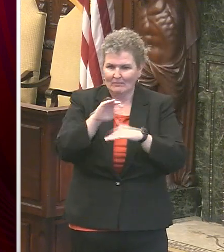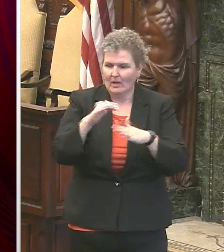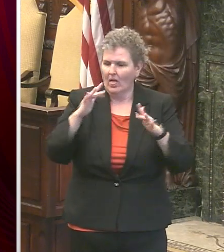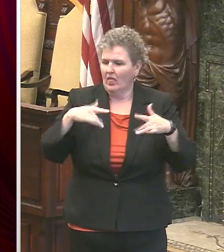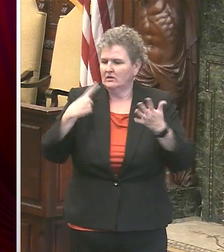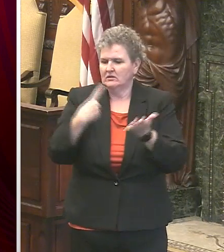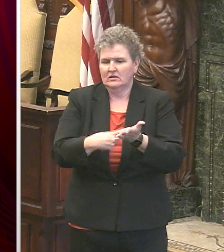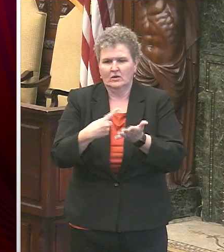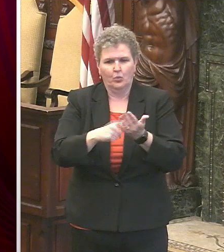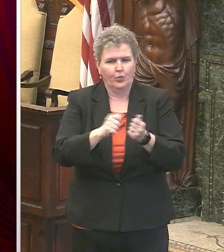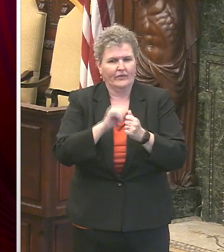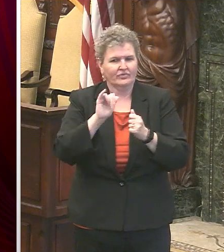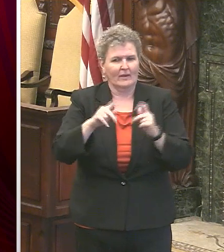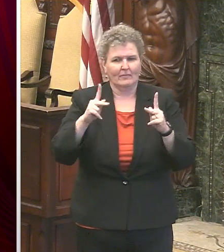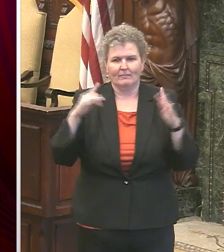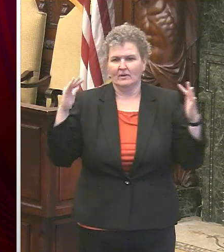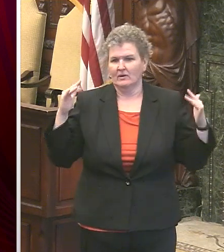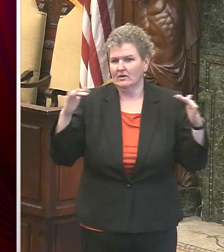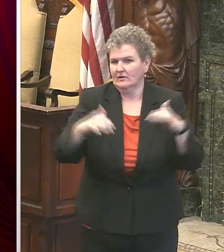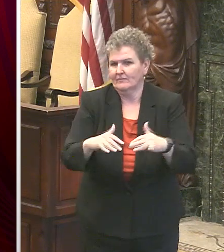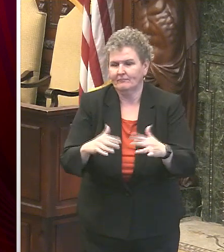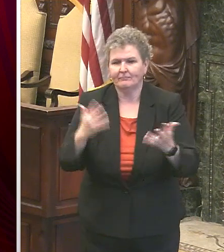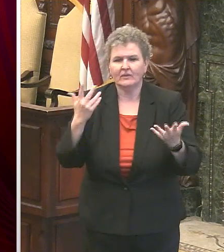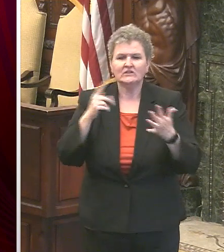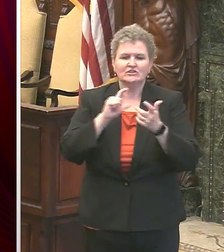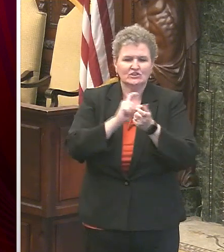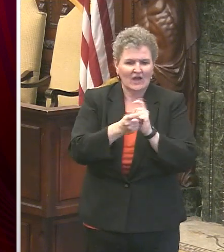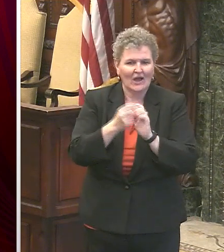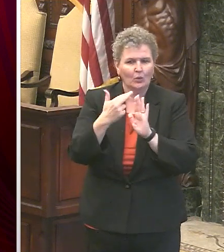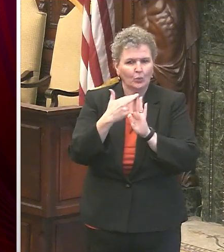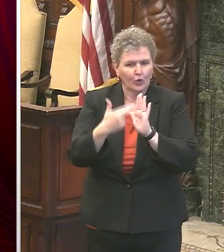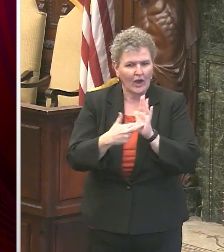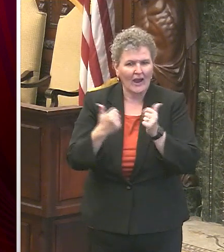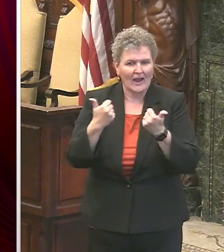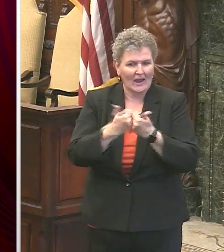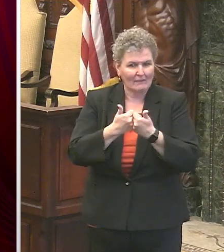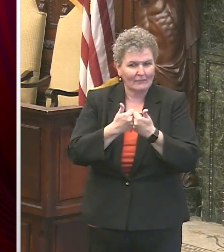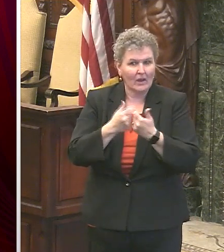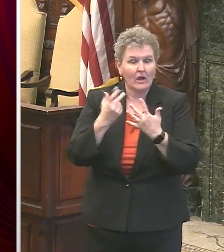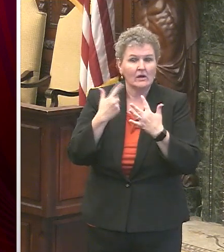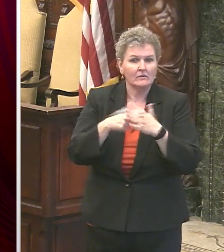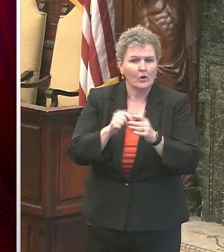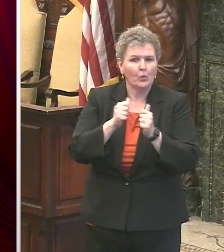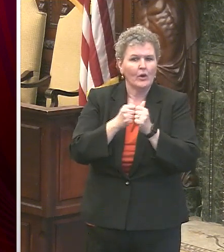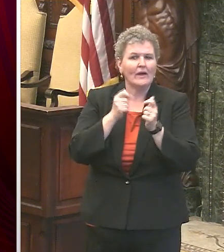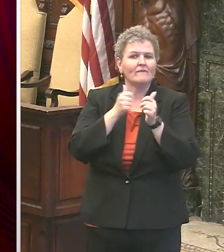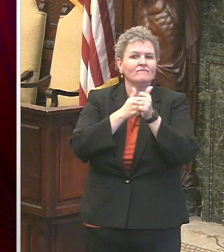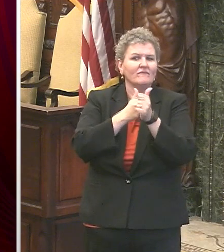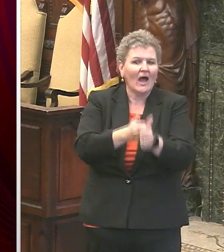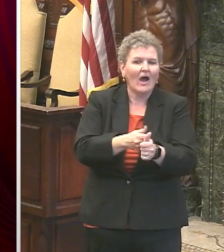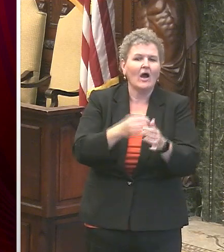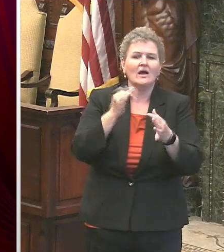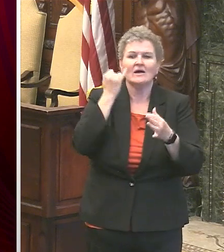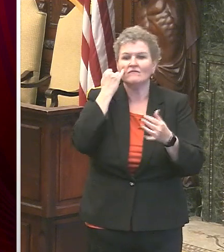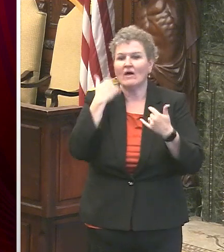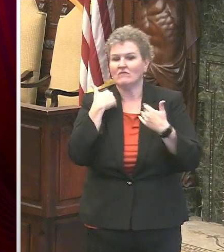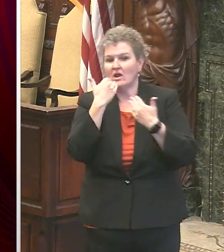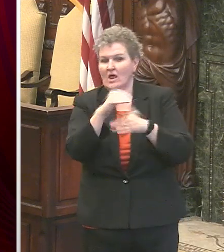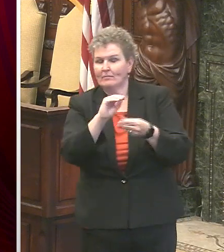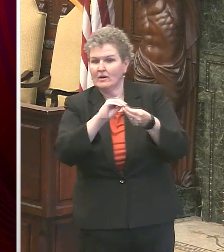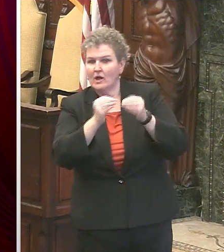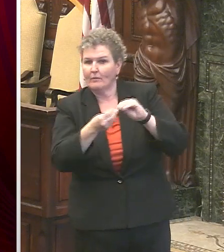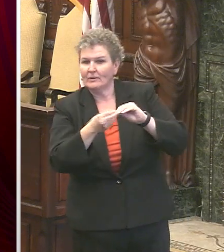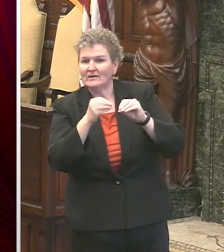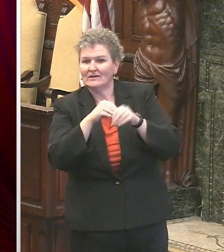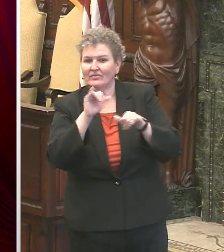of the change event limits on their football game this weekend. But according to the limits, they could be allowed to have a limited number of fans in the stadium